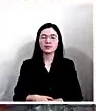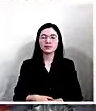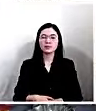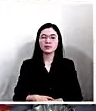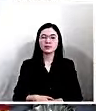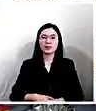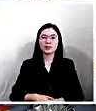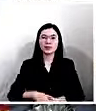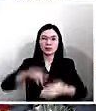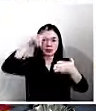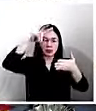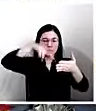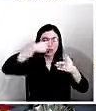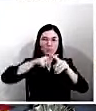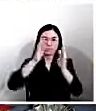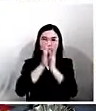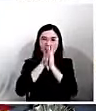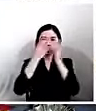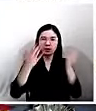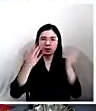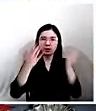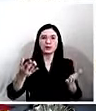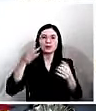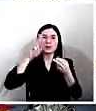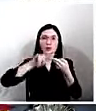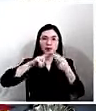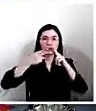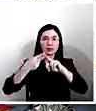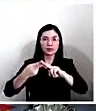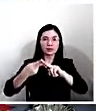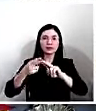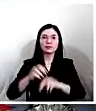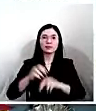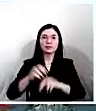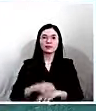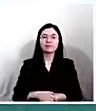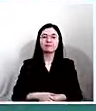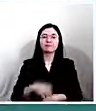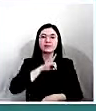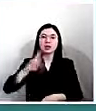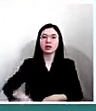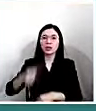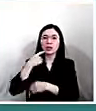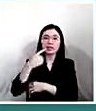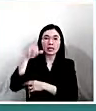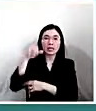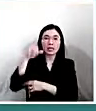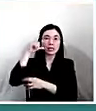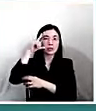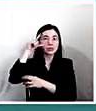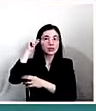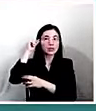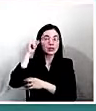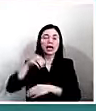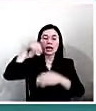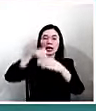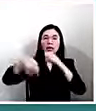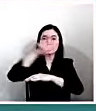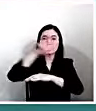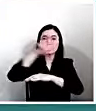A reading from the book of Numbers. The Lord said to Moses in the desert of